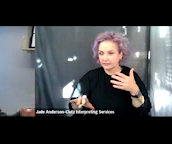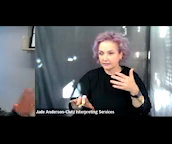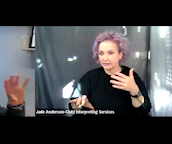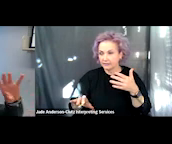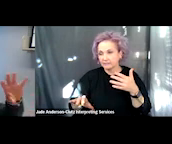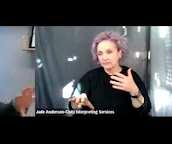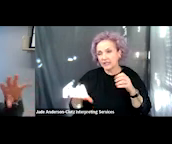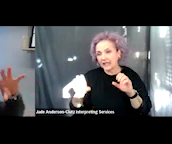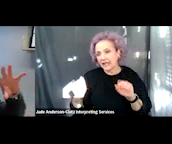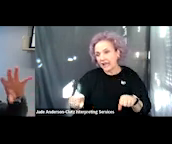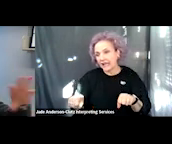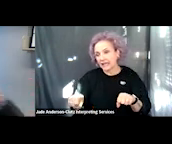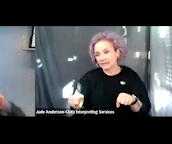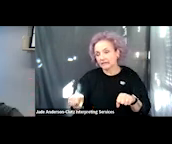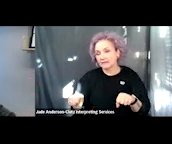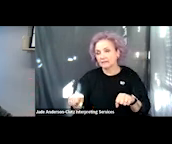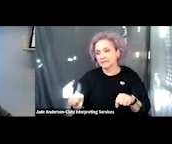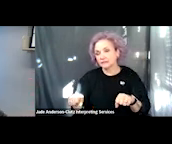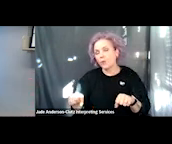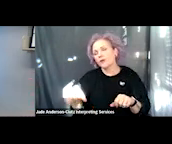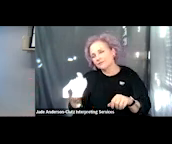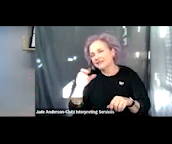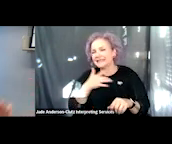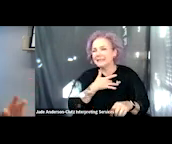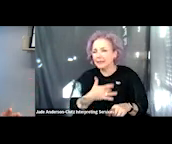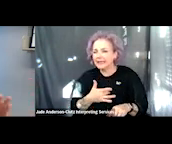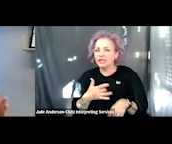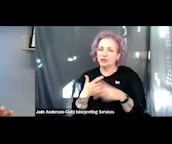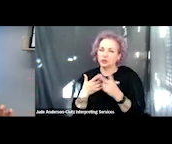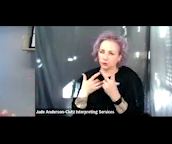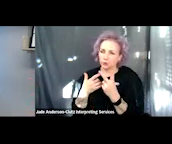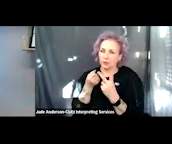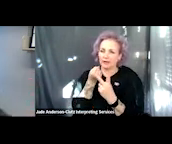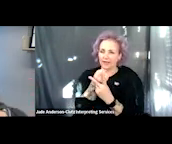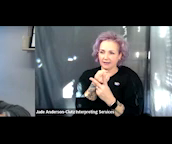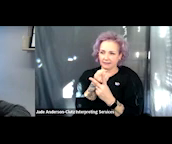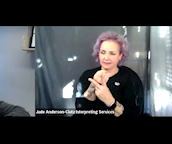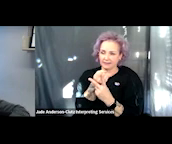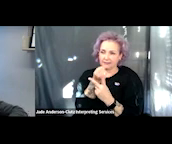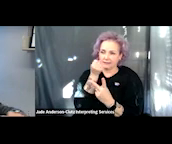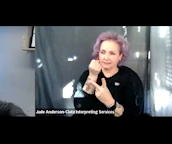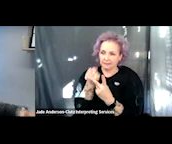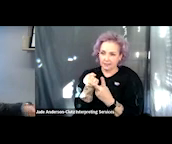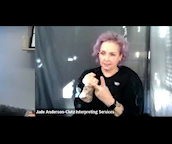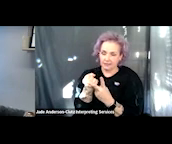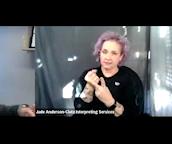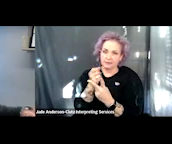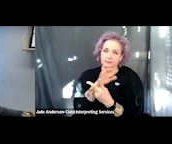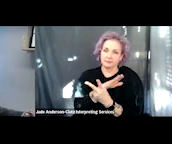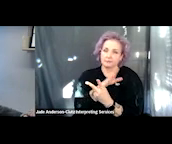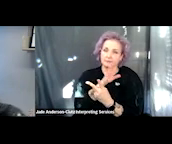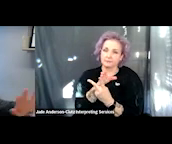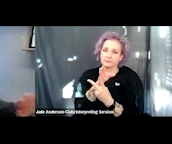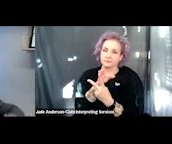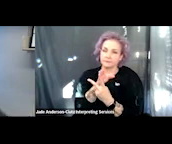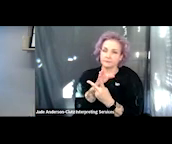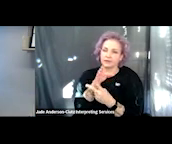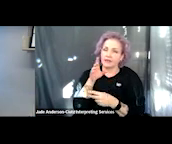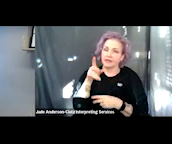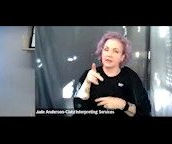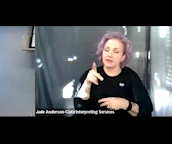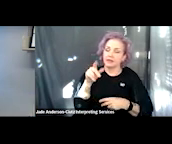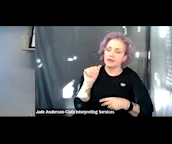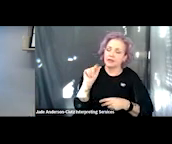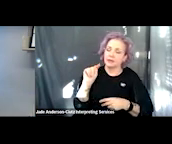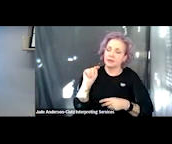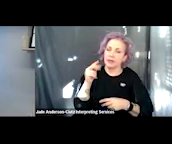first camp are these pathogen-specific effects. So these are outcomes that are specific to a particular pathogen or sometimes a